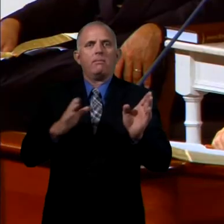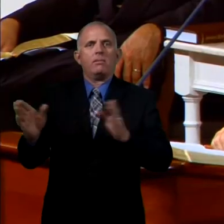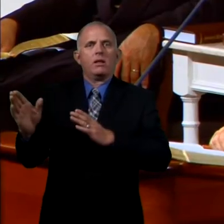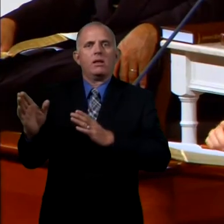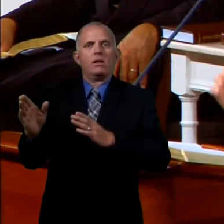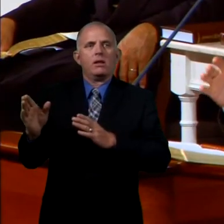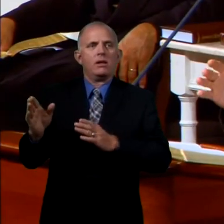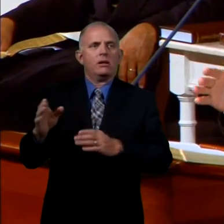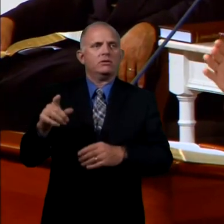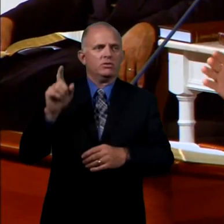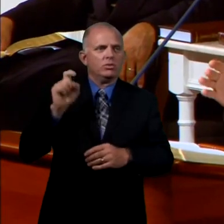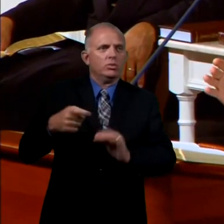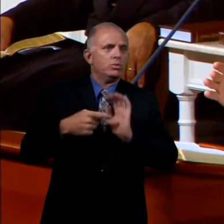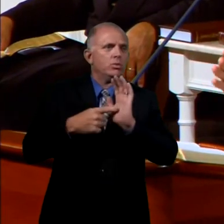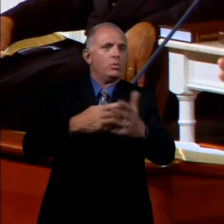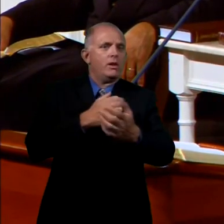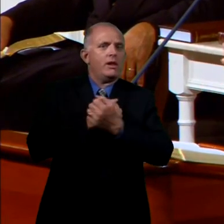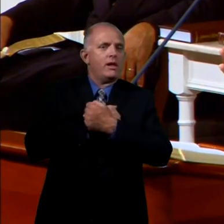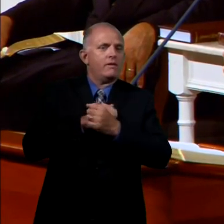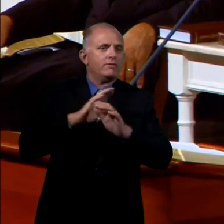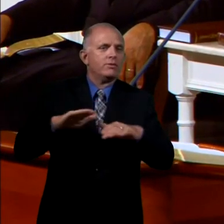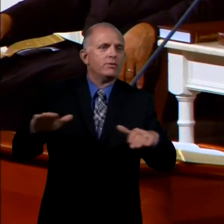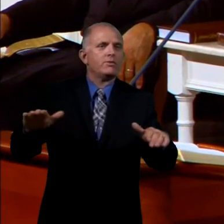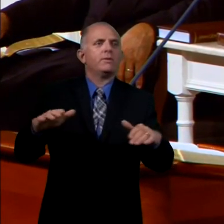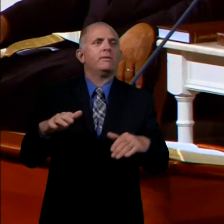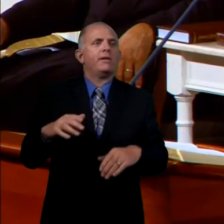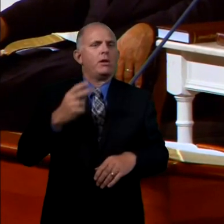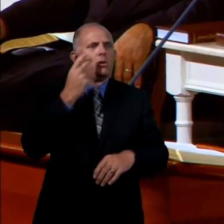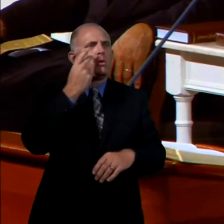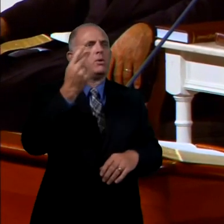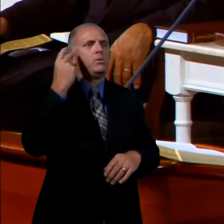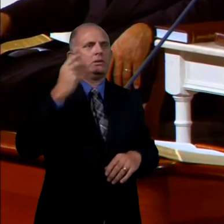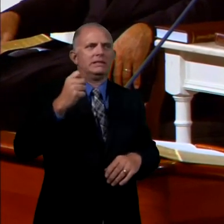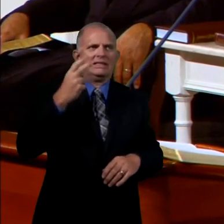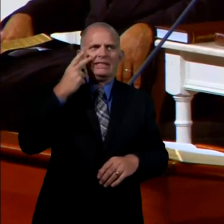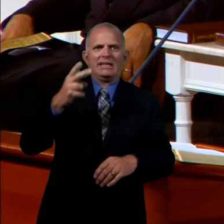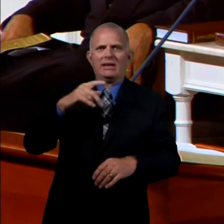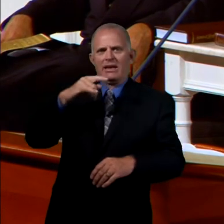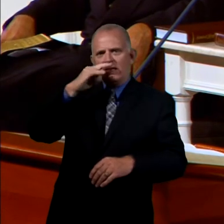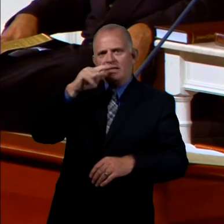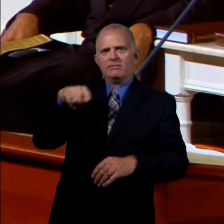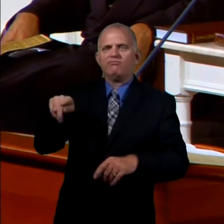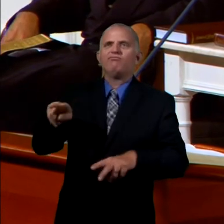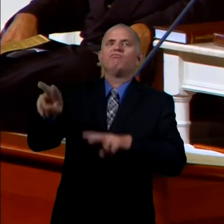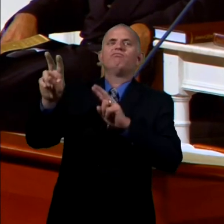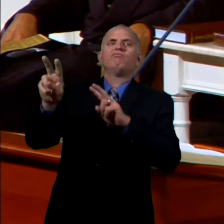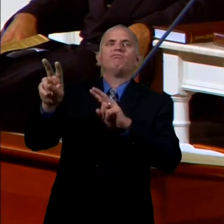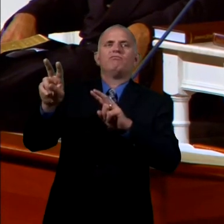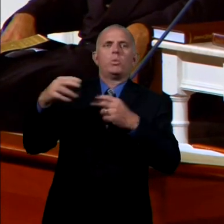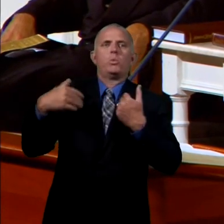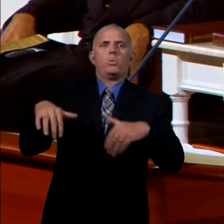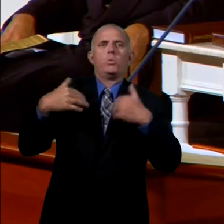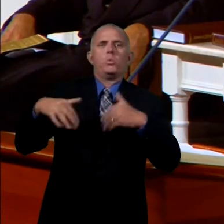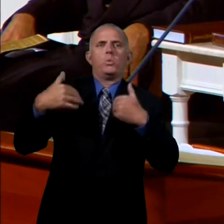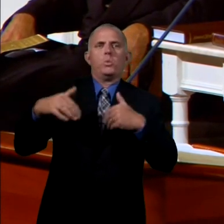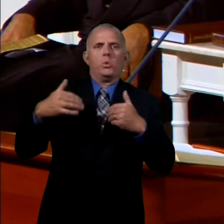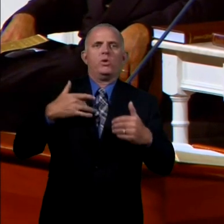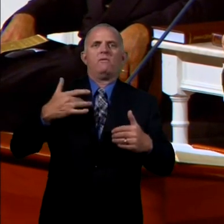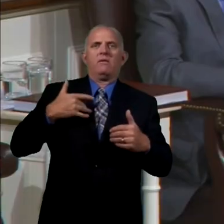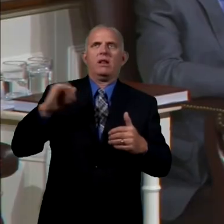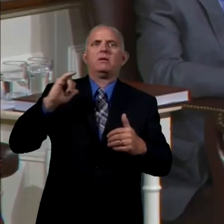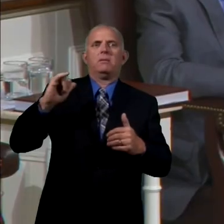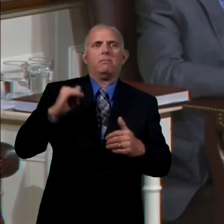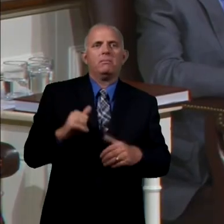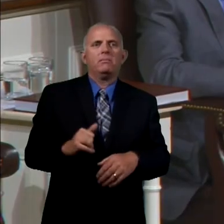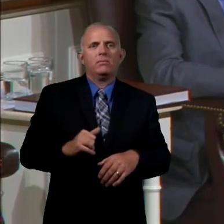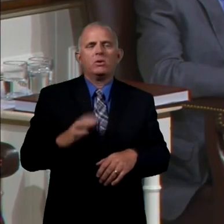child this morning. You missed the look back when you weren't looking, of that child looking at you with eyes that say, they do care. You